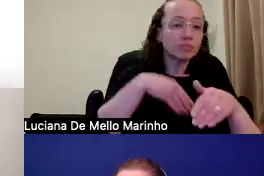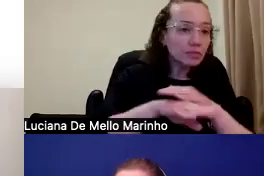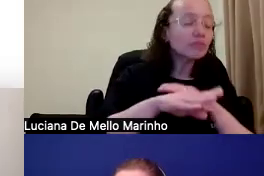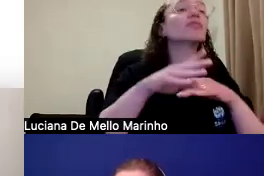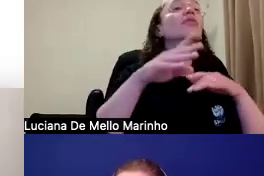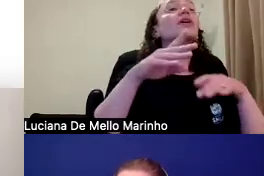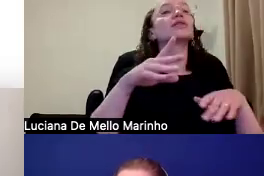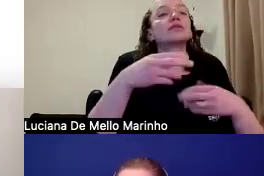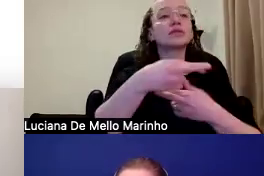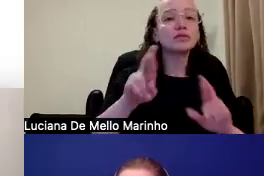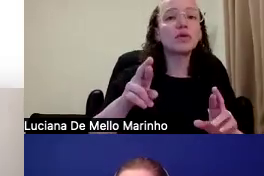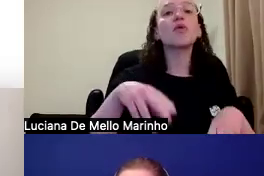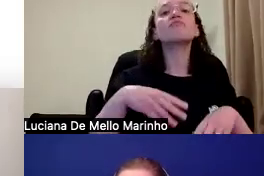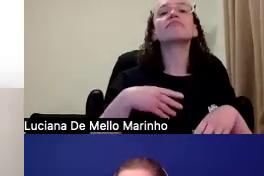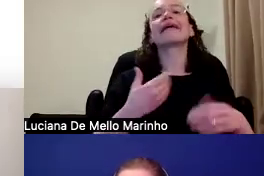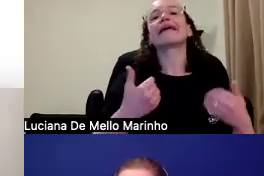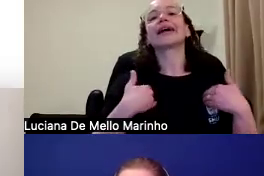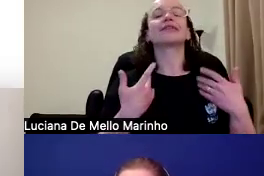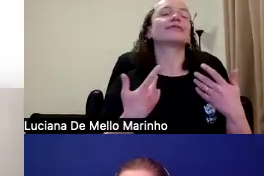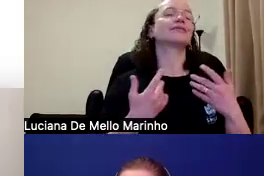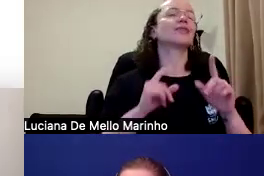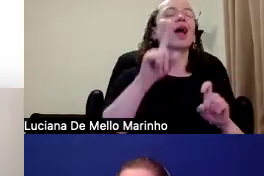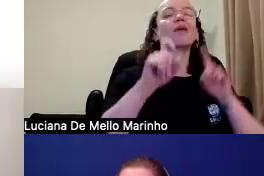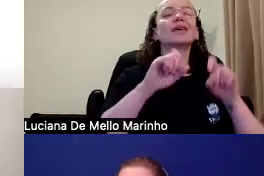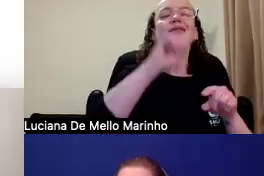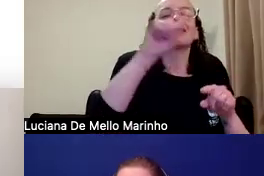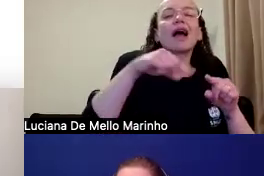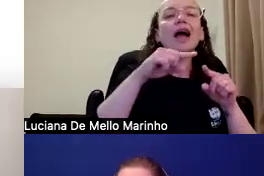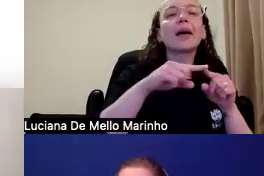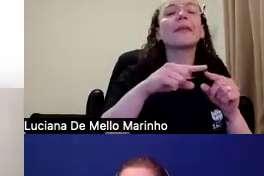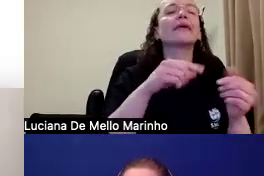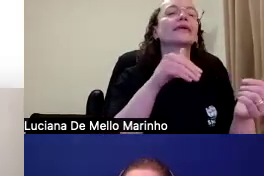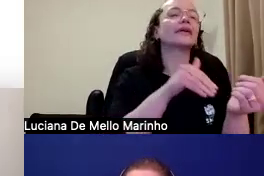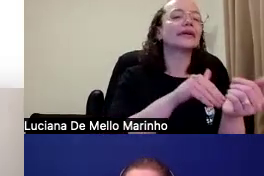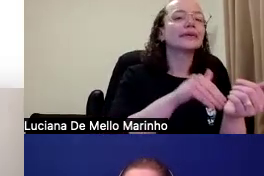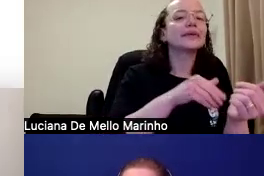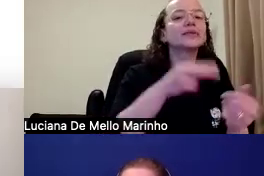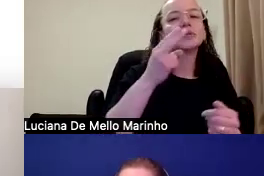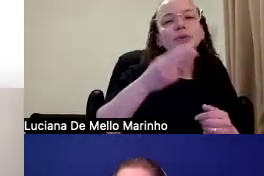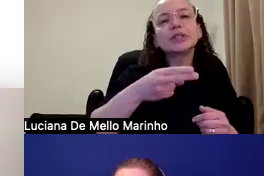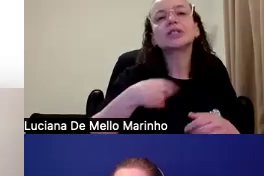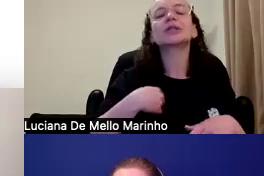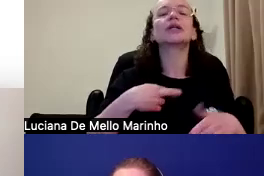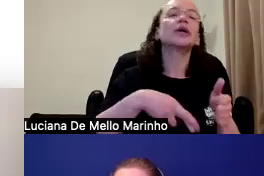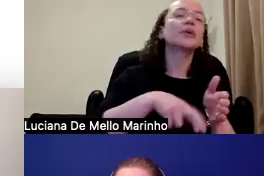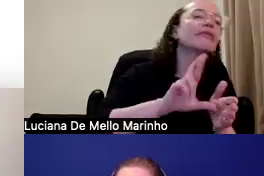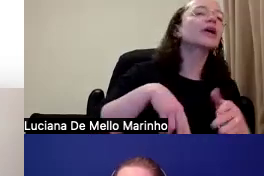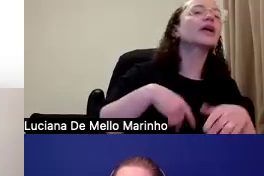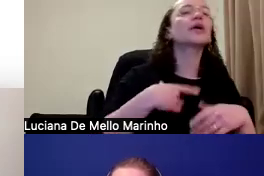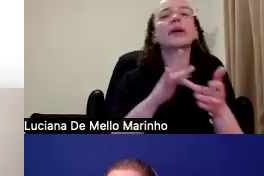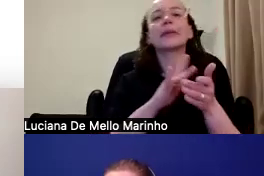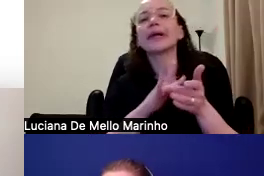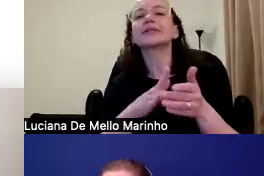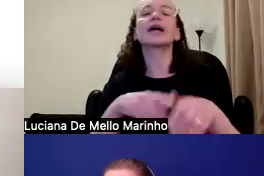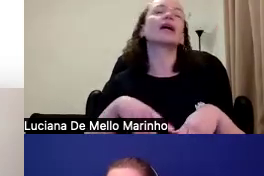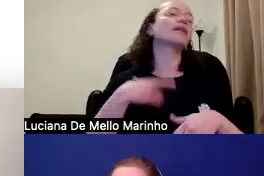deaf patient would walk into the appointment, into the office, and they have questions about,